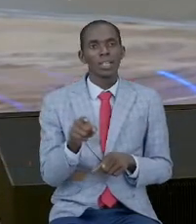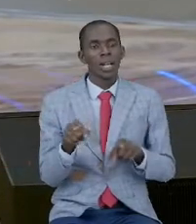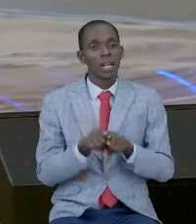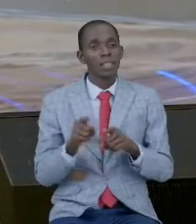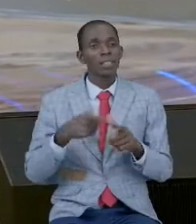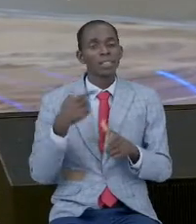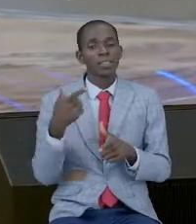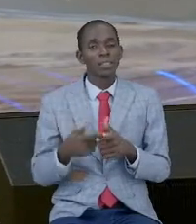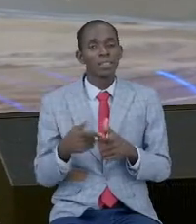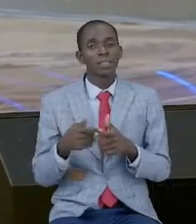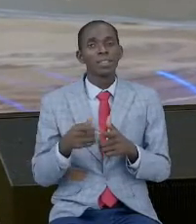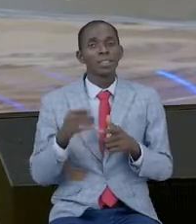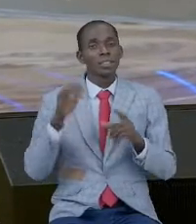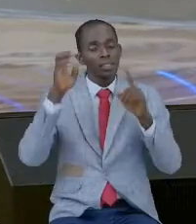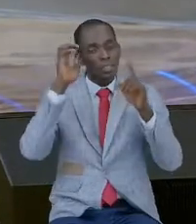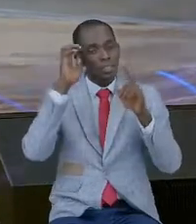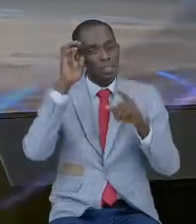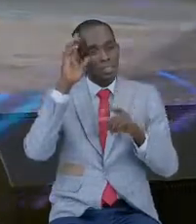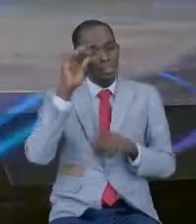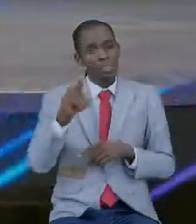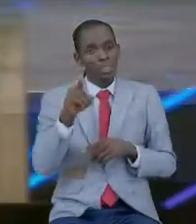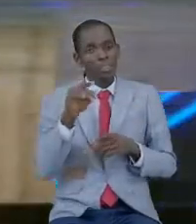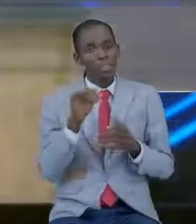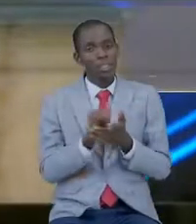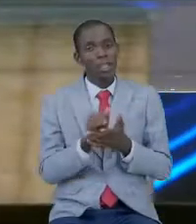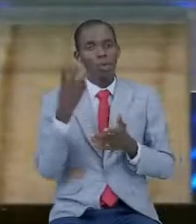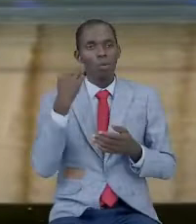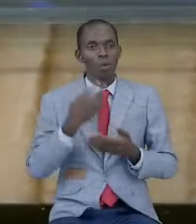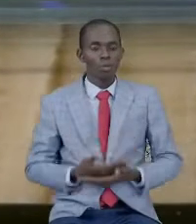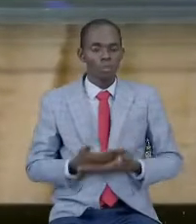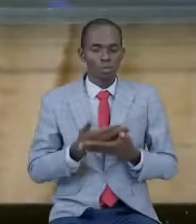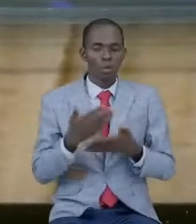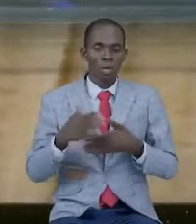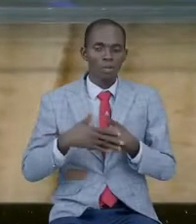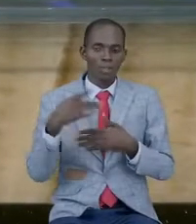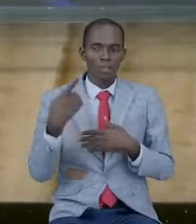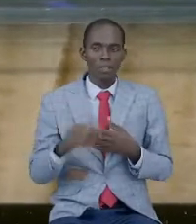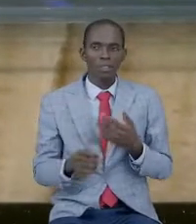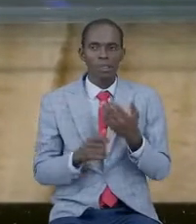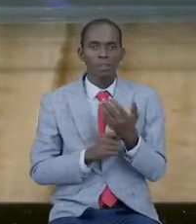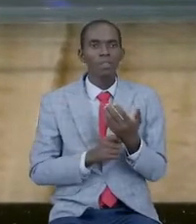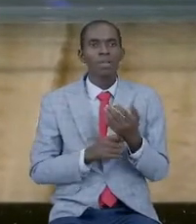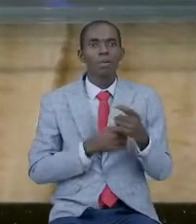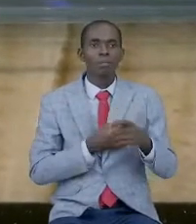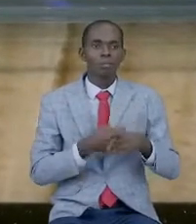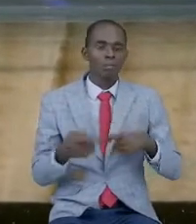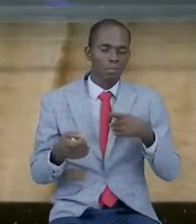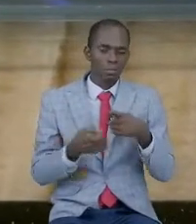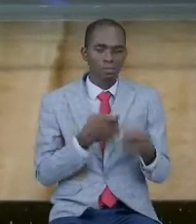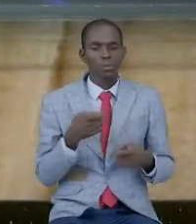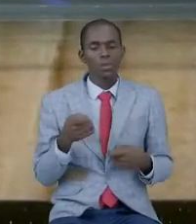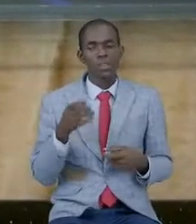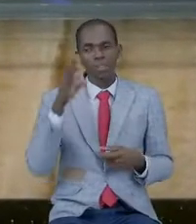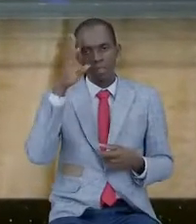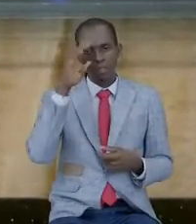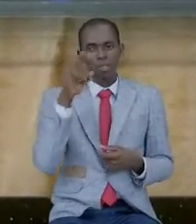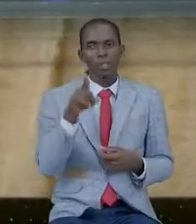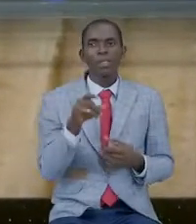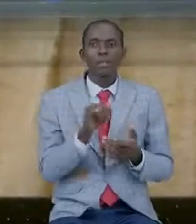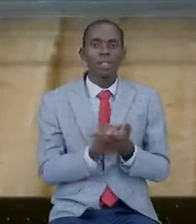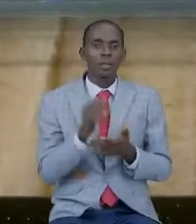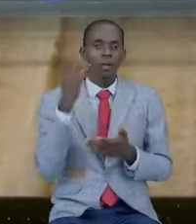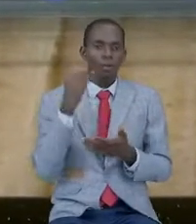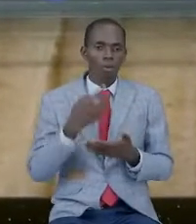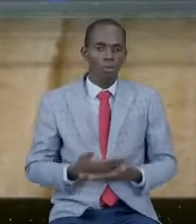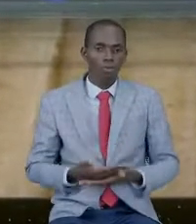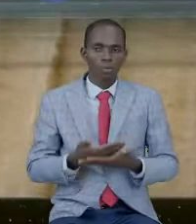that was born after the flesh persecuted him that was